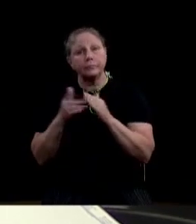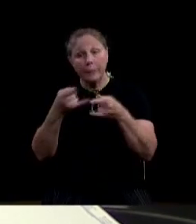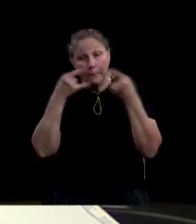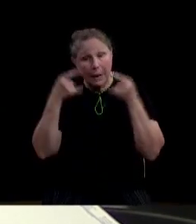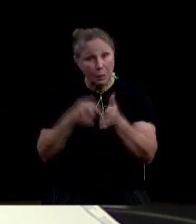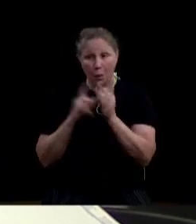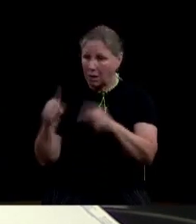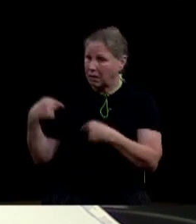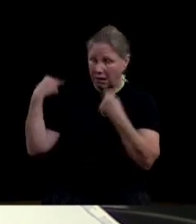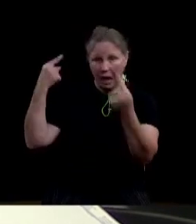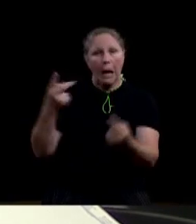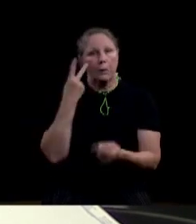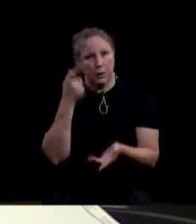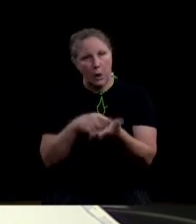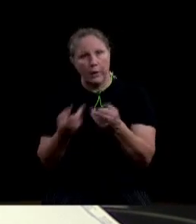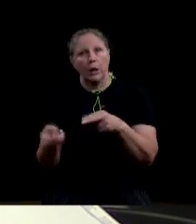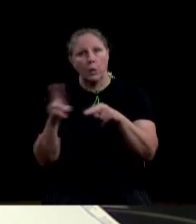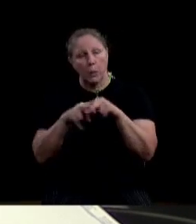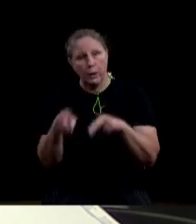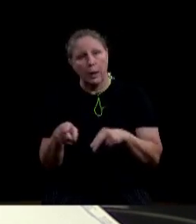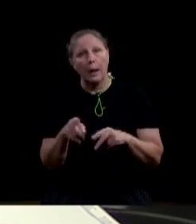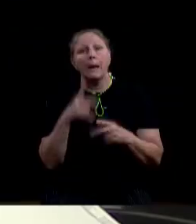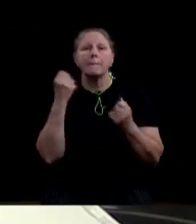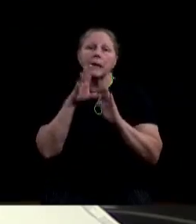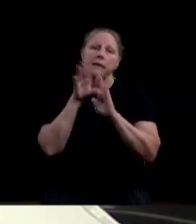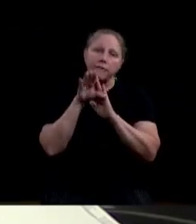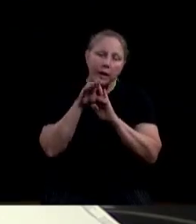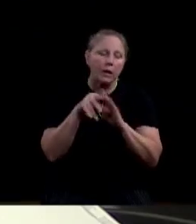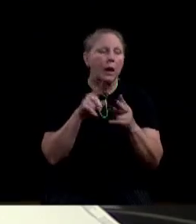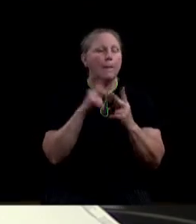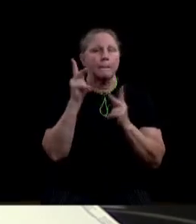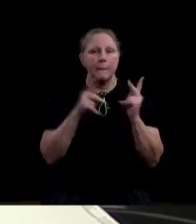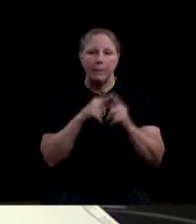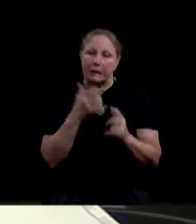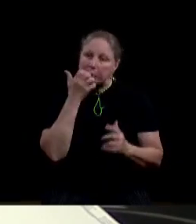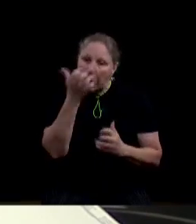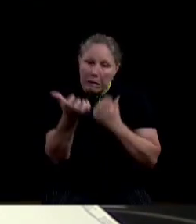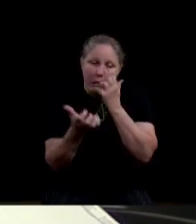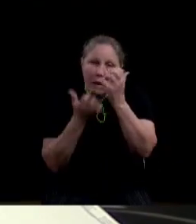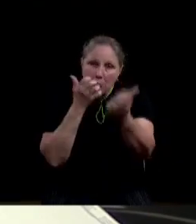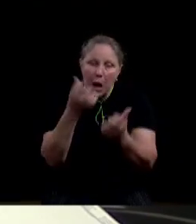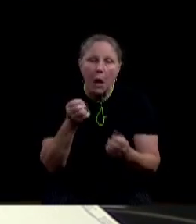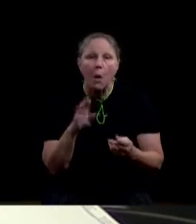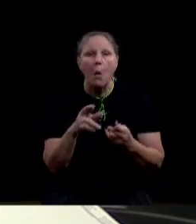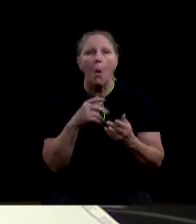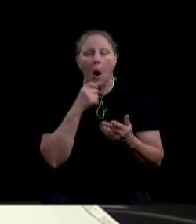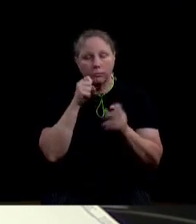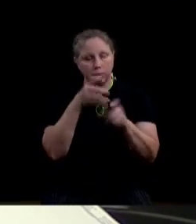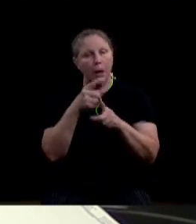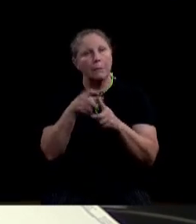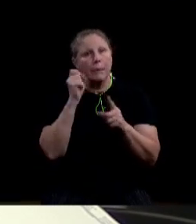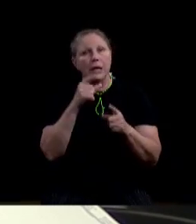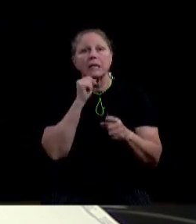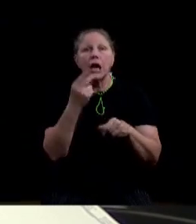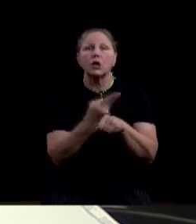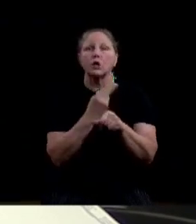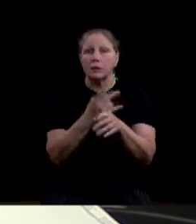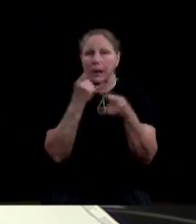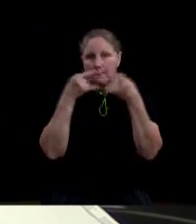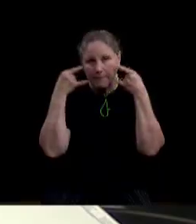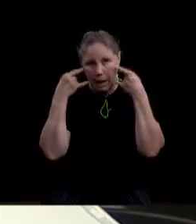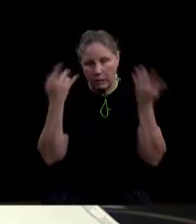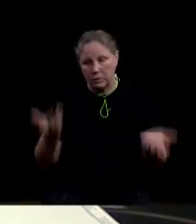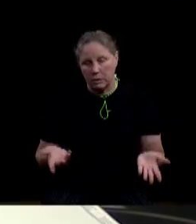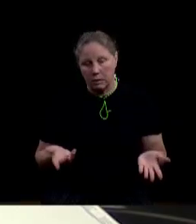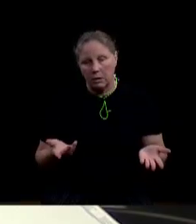videos and cases of people being yelled at or berated due to their choice of not wearing a mask. That is not the type of city we are, and we